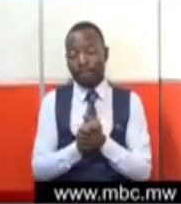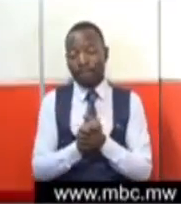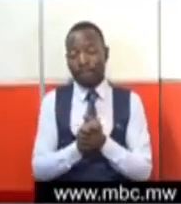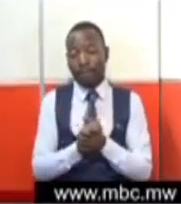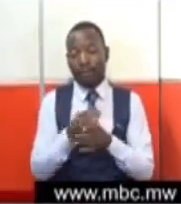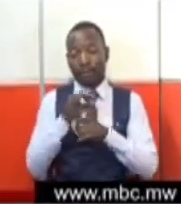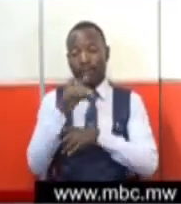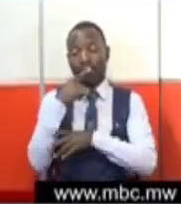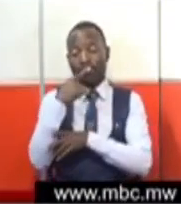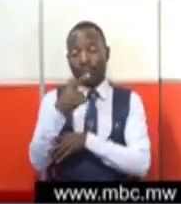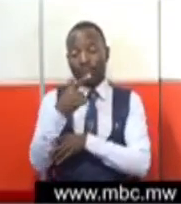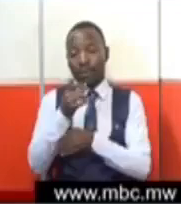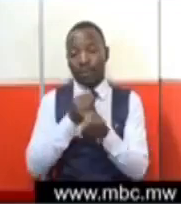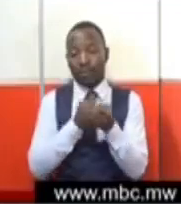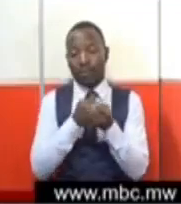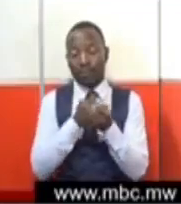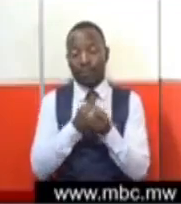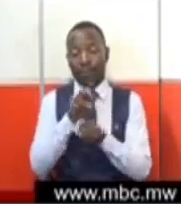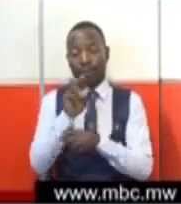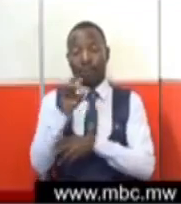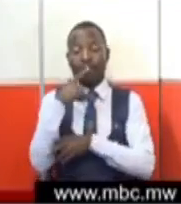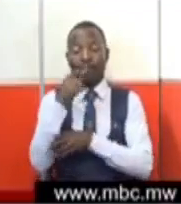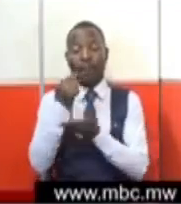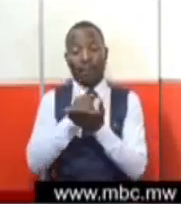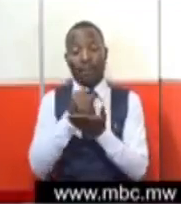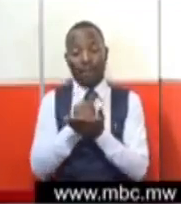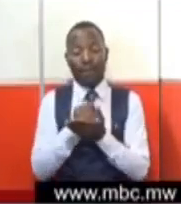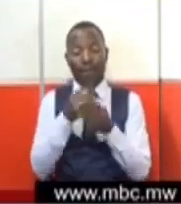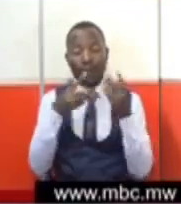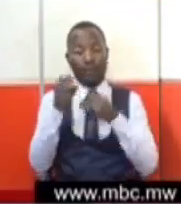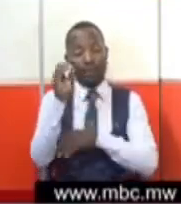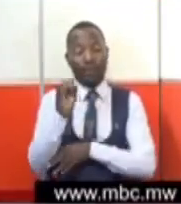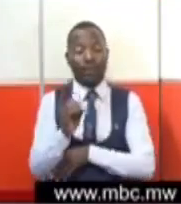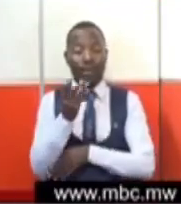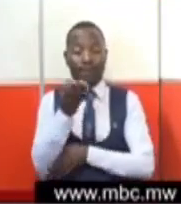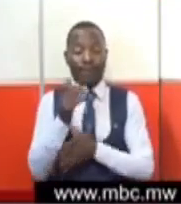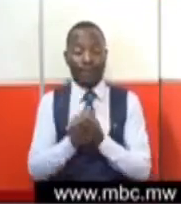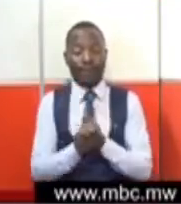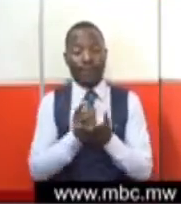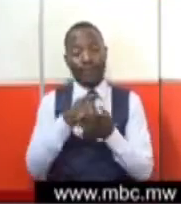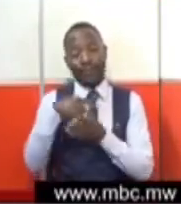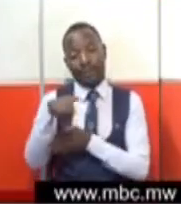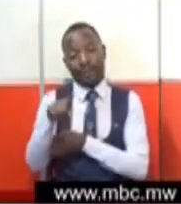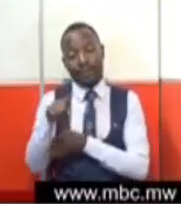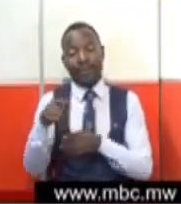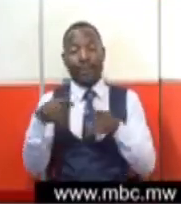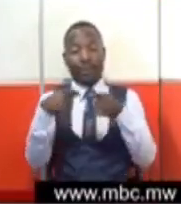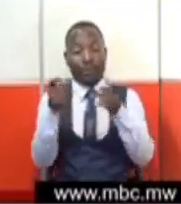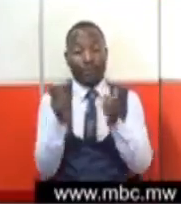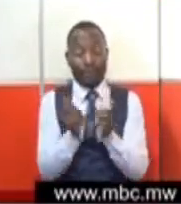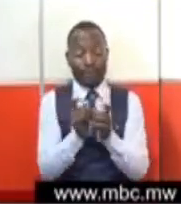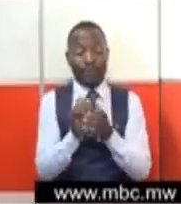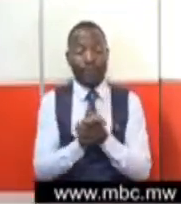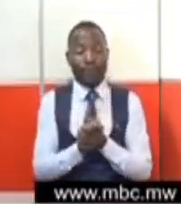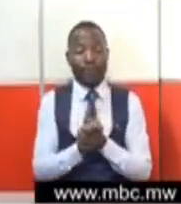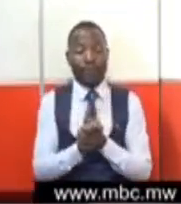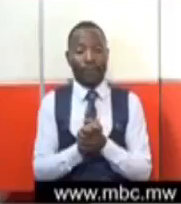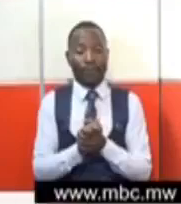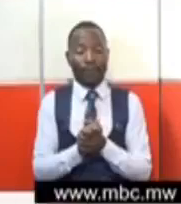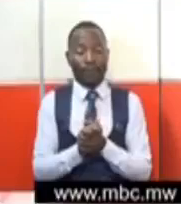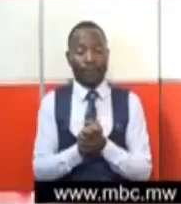FAM assures sponsors NBS Bank that over 60% of the fans from its partnership will be channeled to the